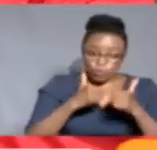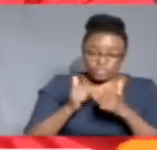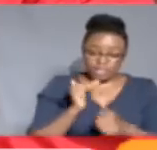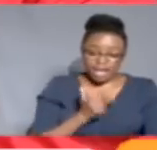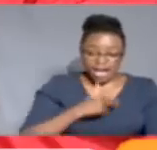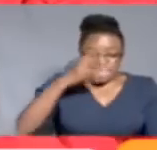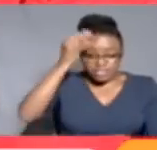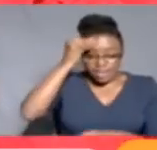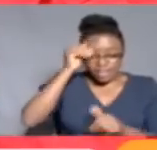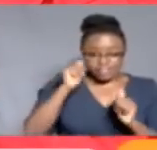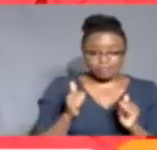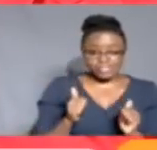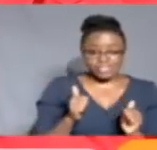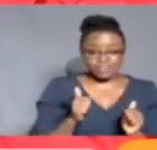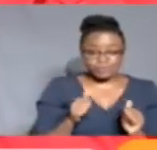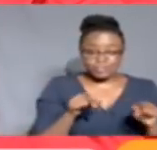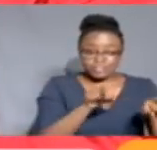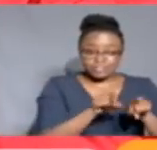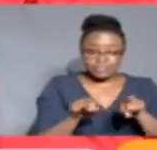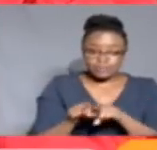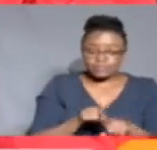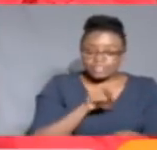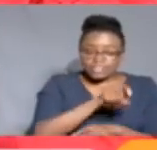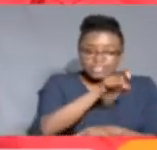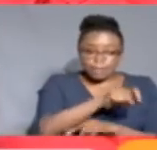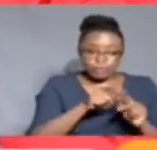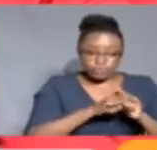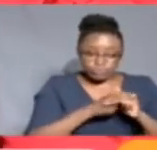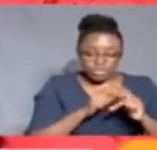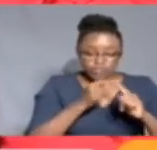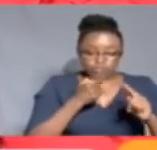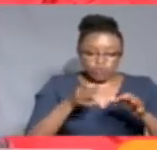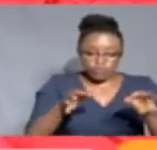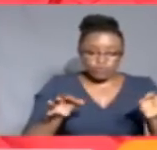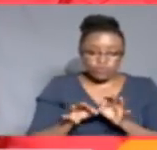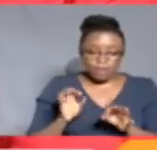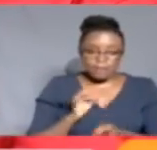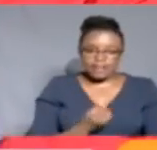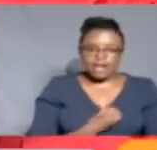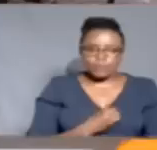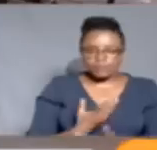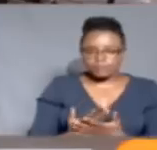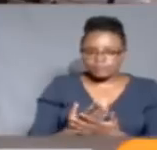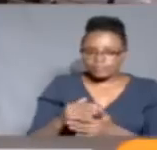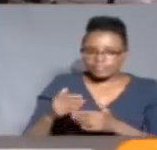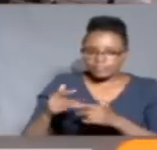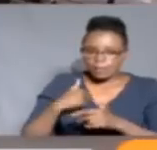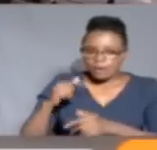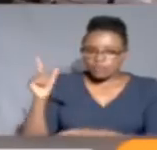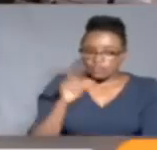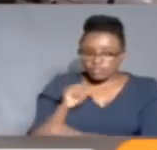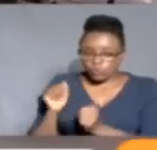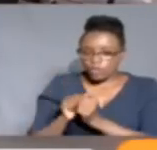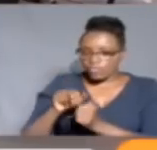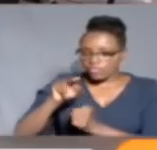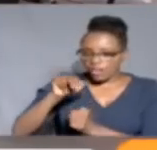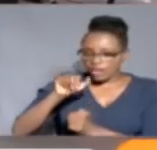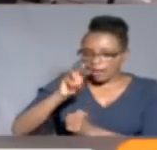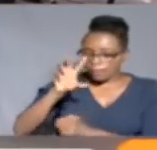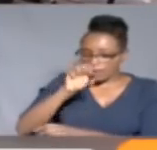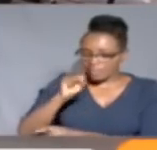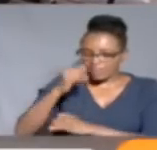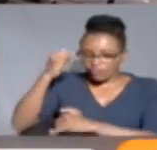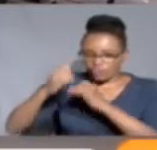not learned. And more so, this should start from our families. Absolutely. Let me finish up with Nameless. Give you the last